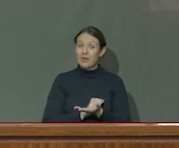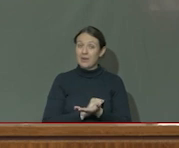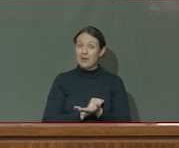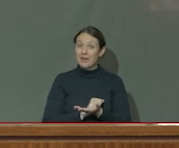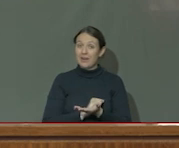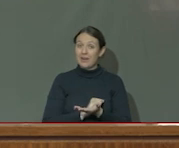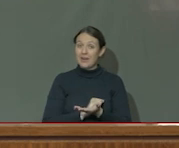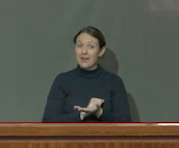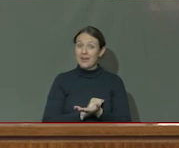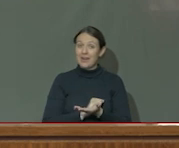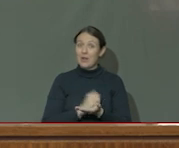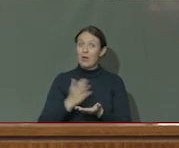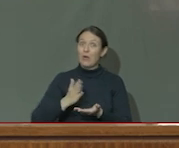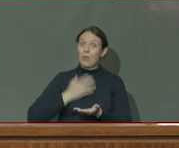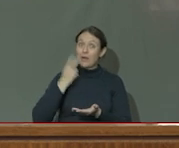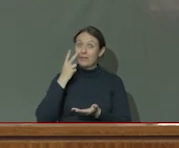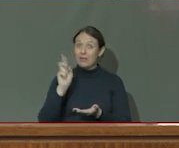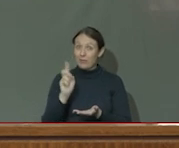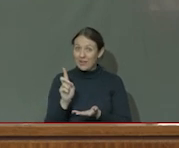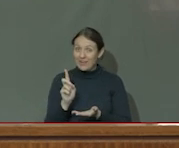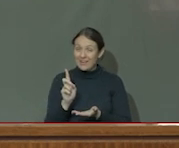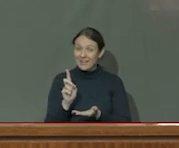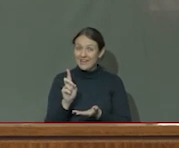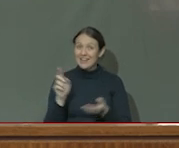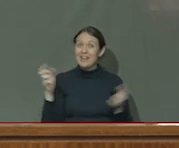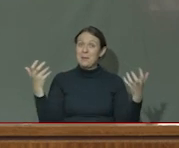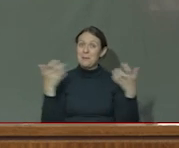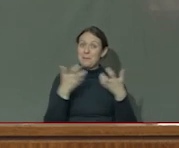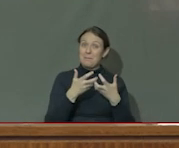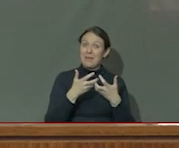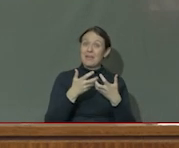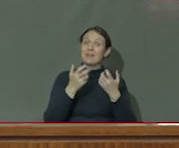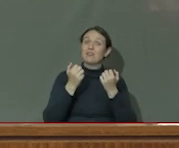They should look out for what? So it looks the same as the parents?